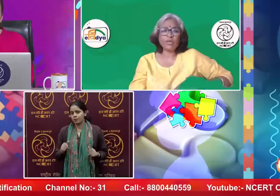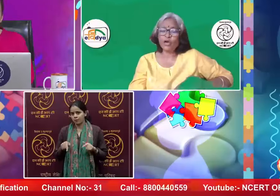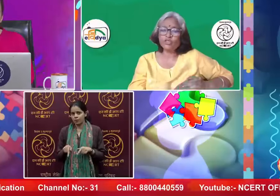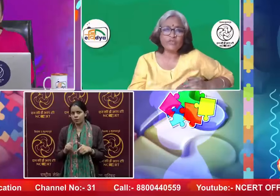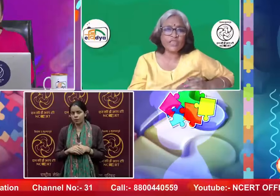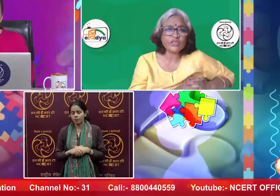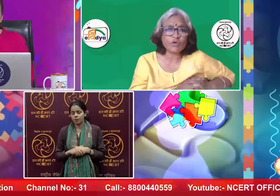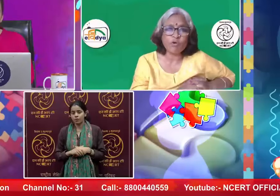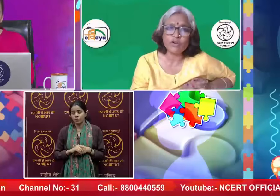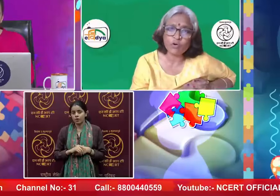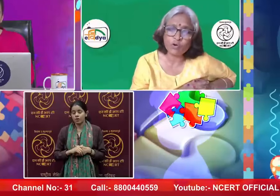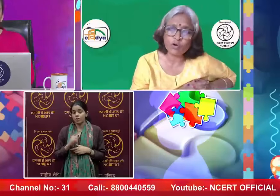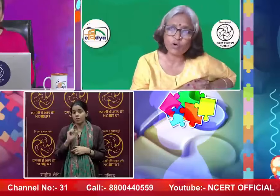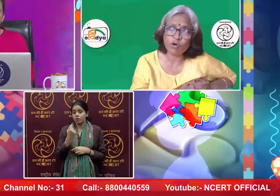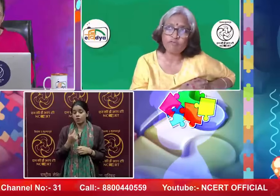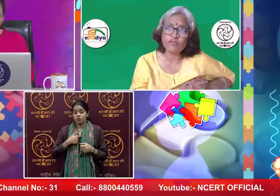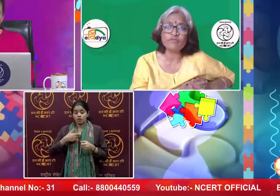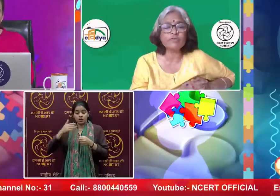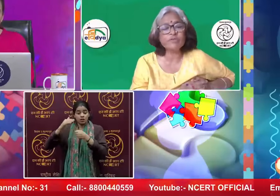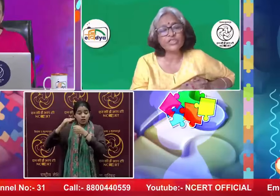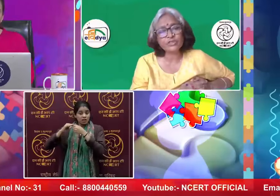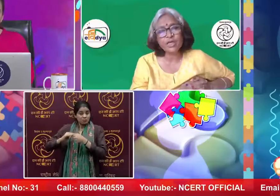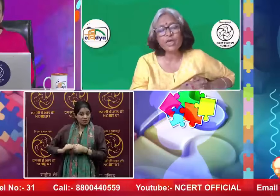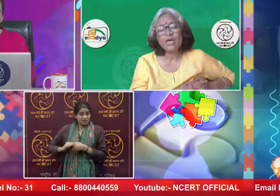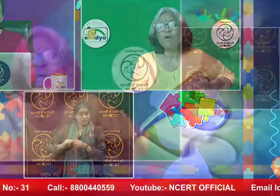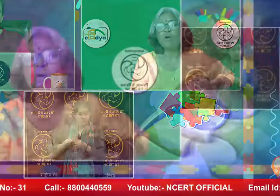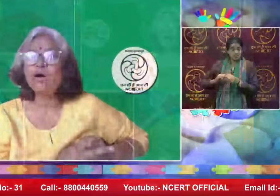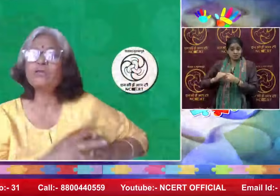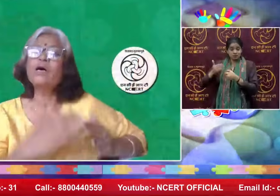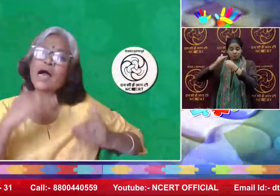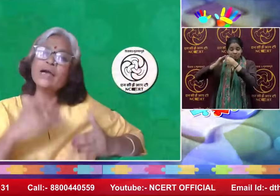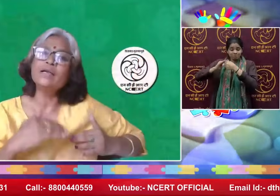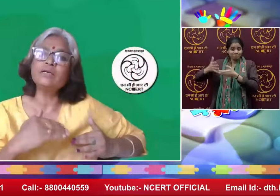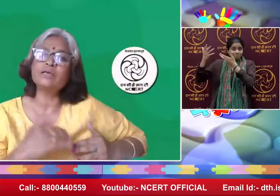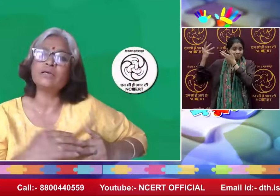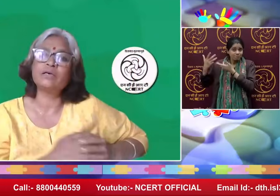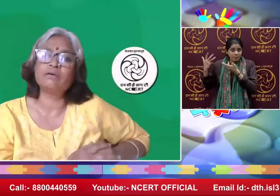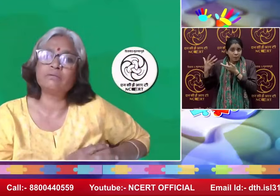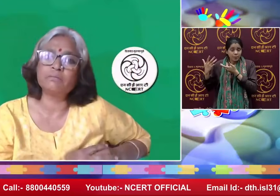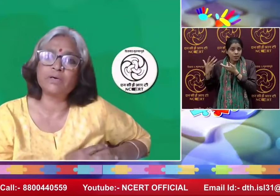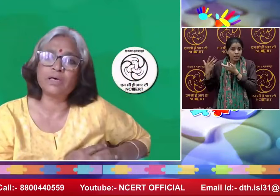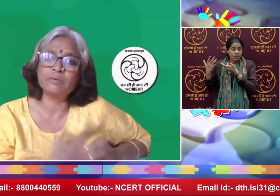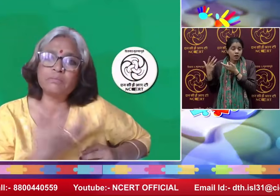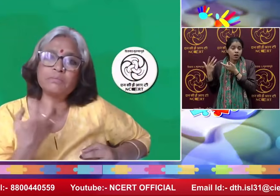have, because of this overload of information or the